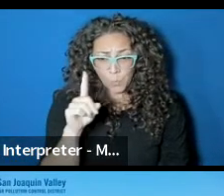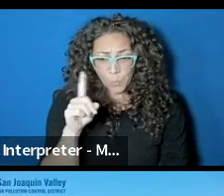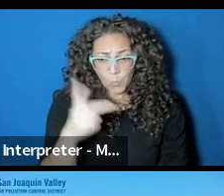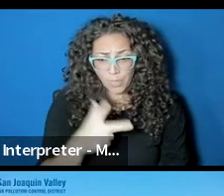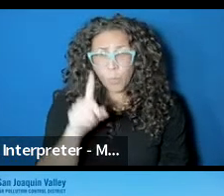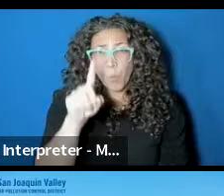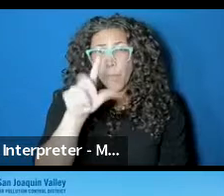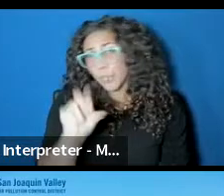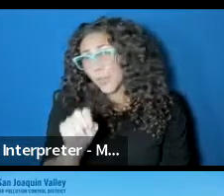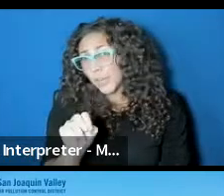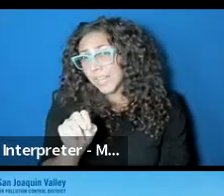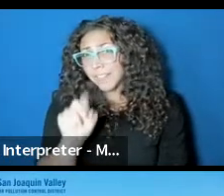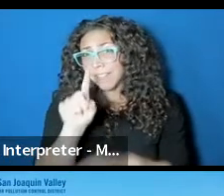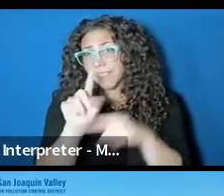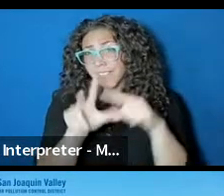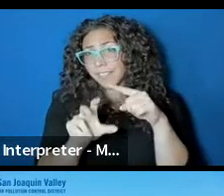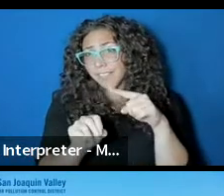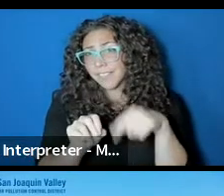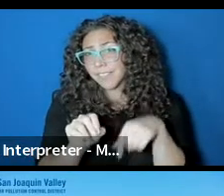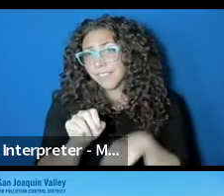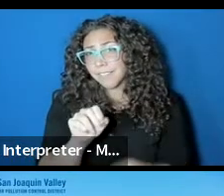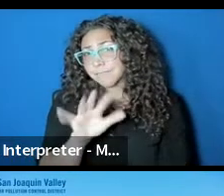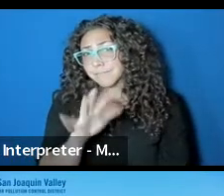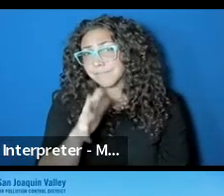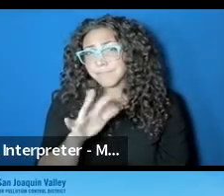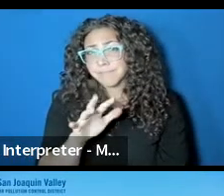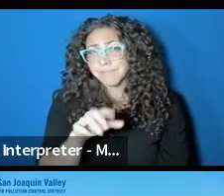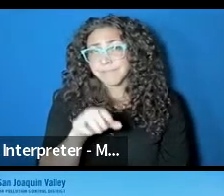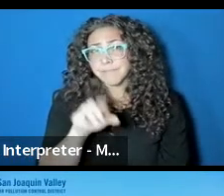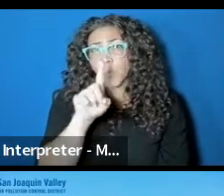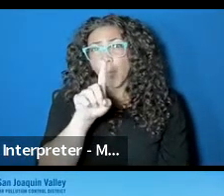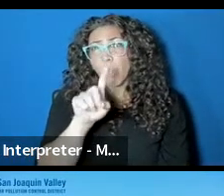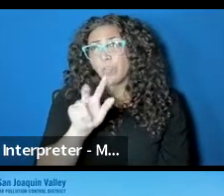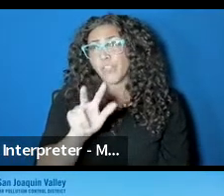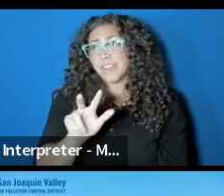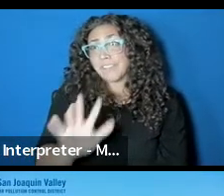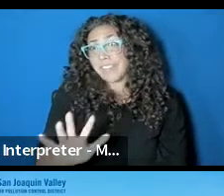1/30th or less than that, 1/35th